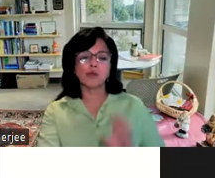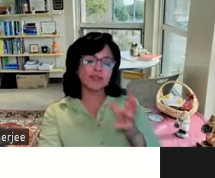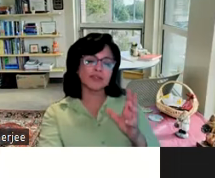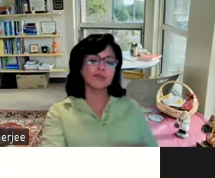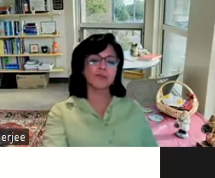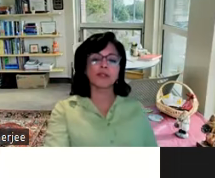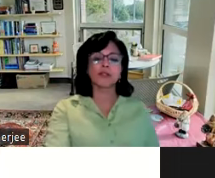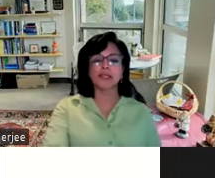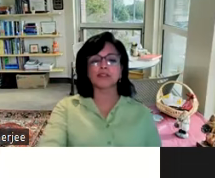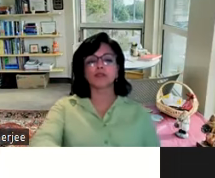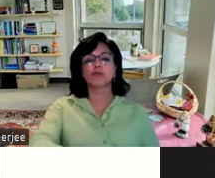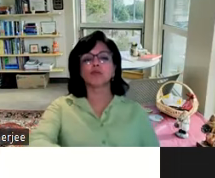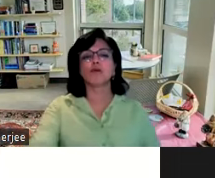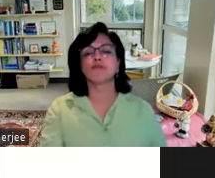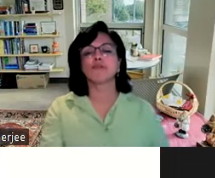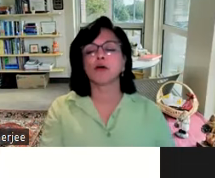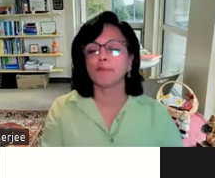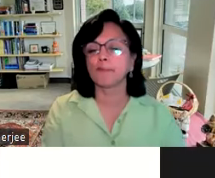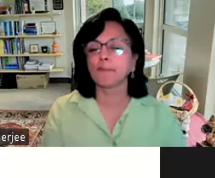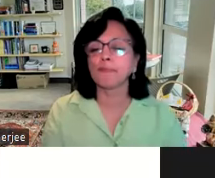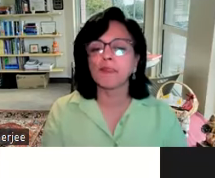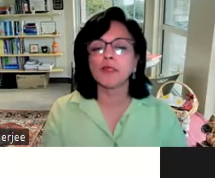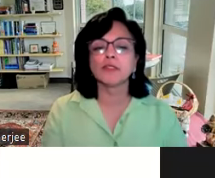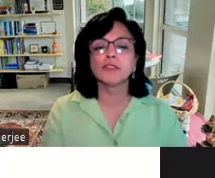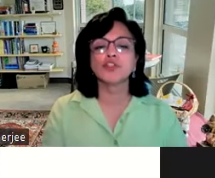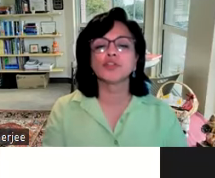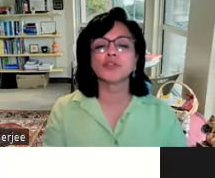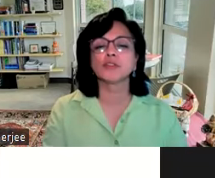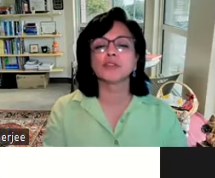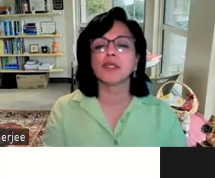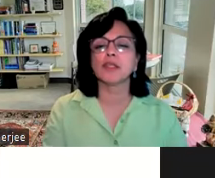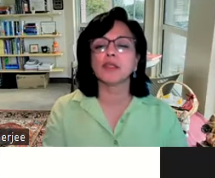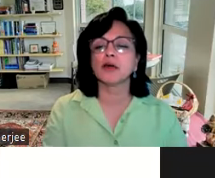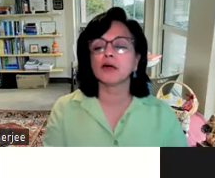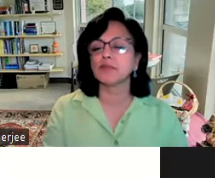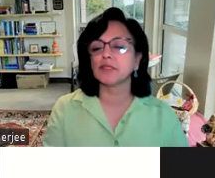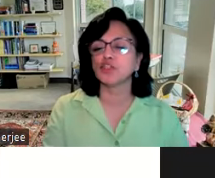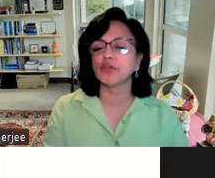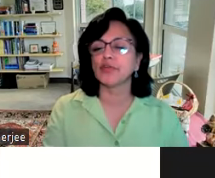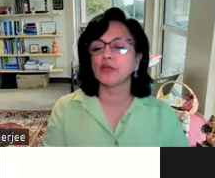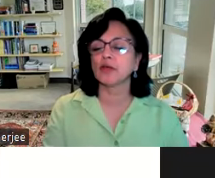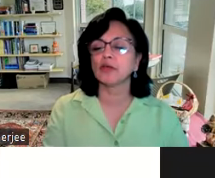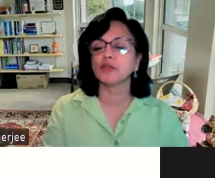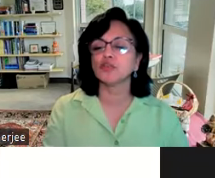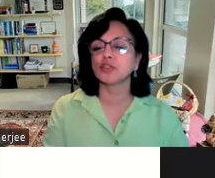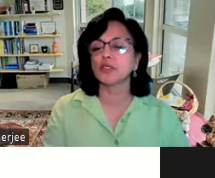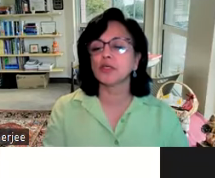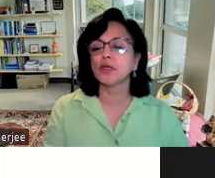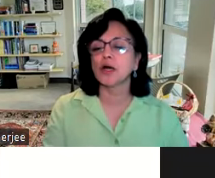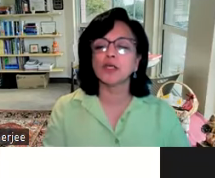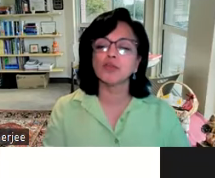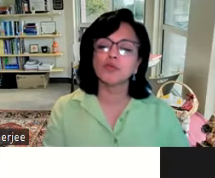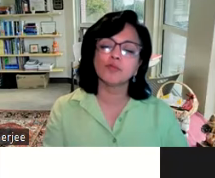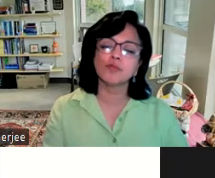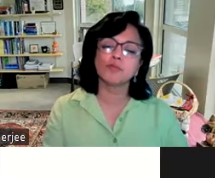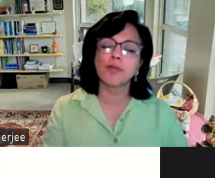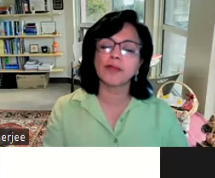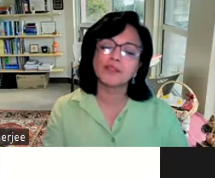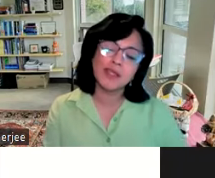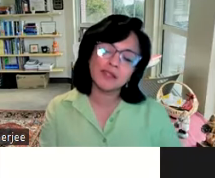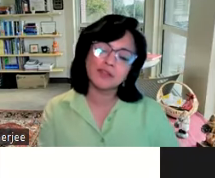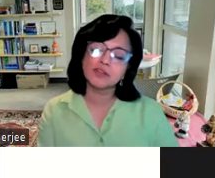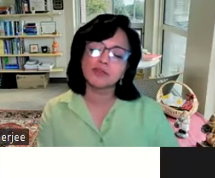out here. What is a typical caseload of teachers in Nigeria? Usually, are you